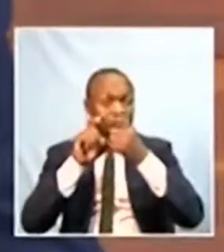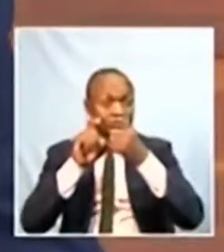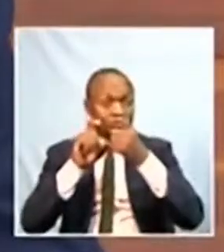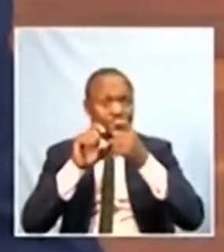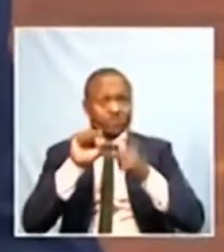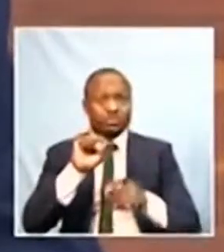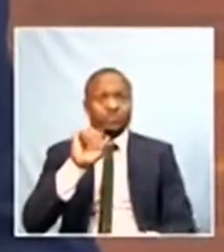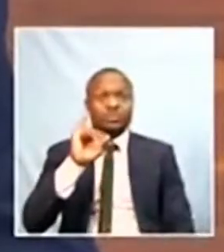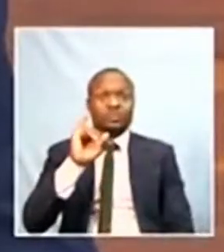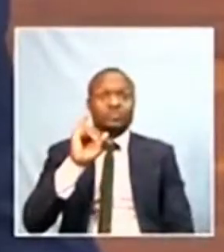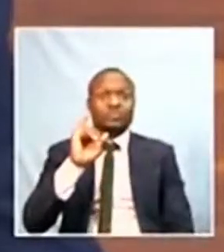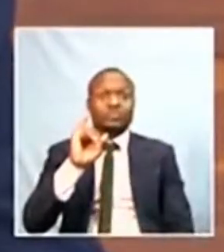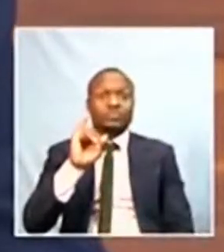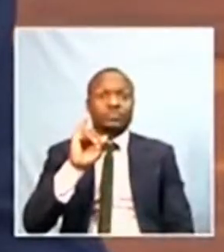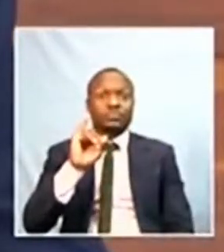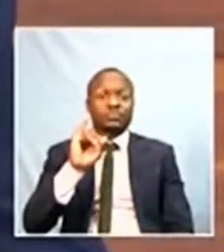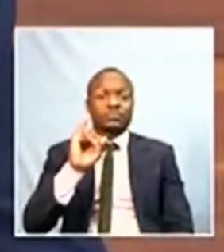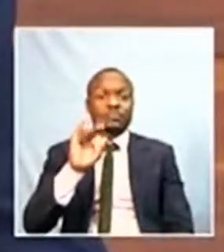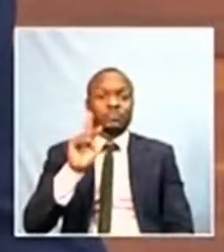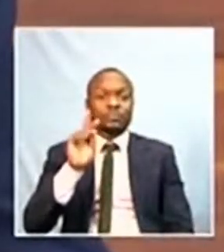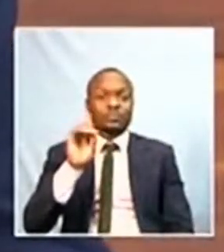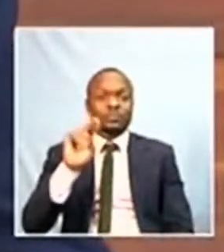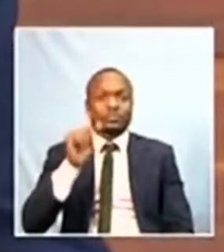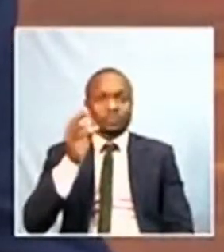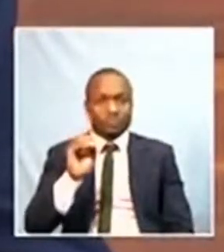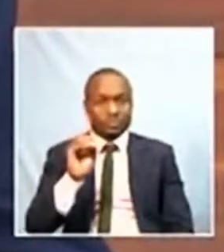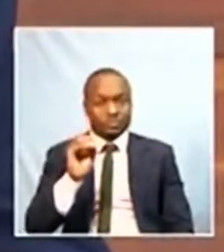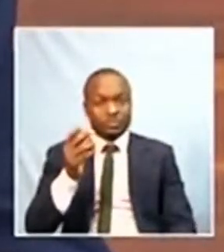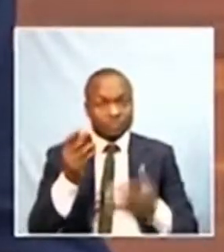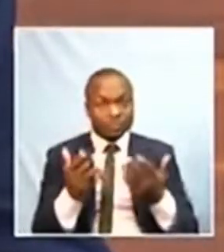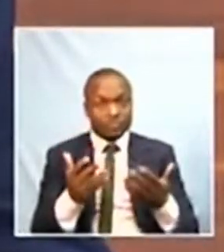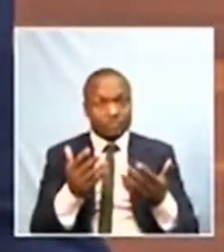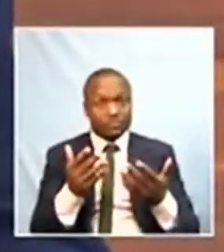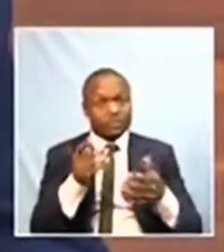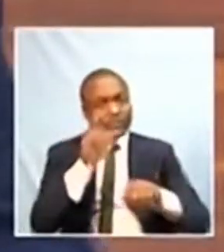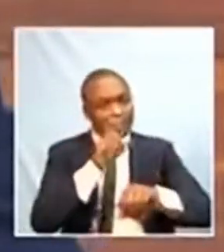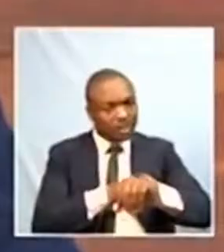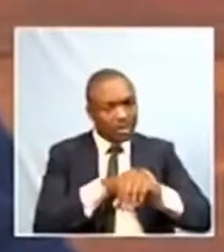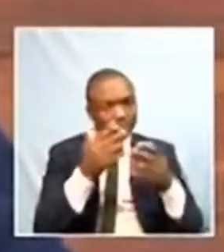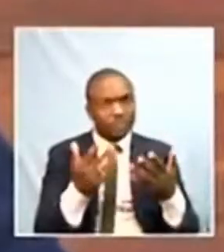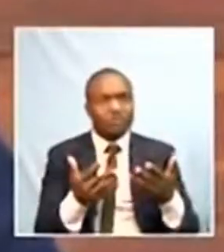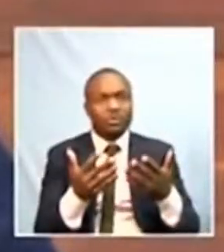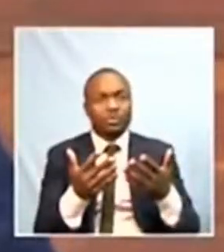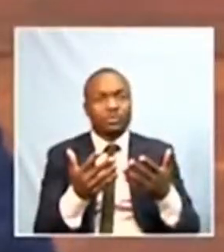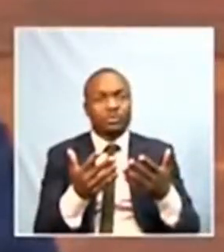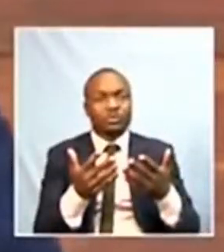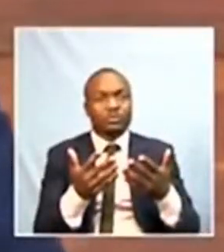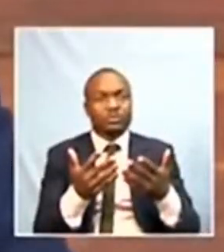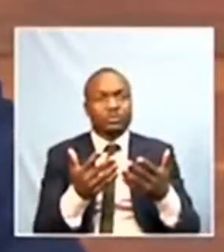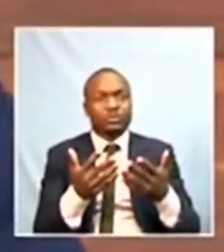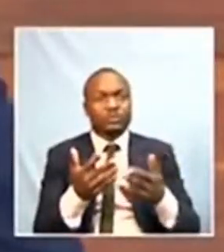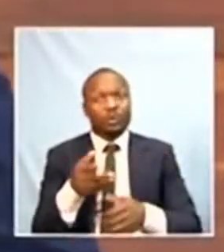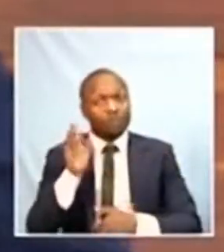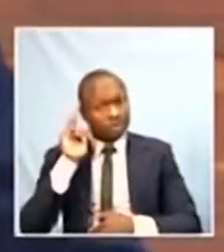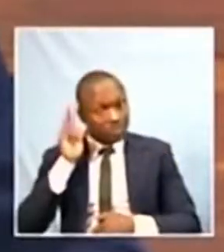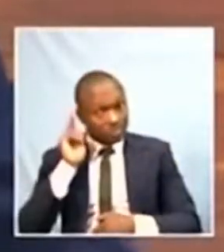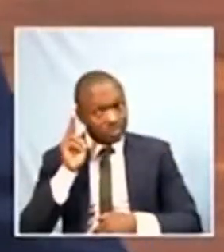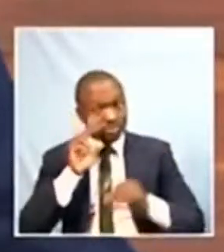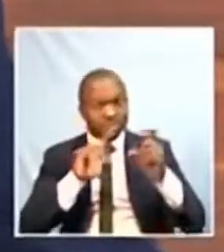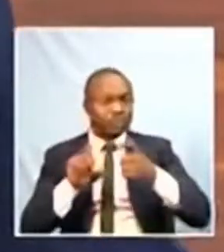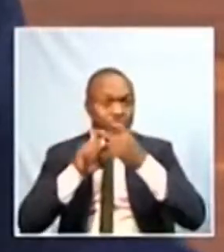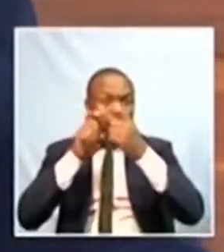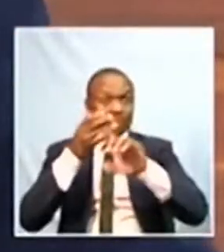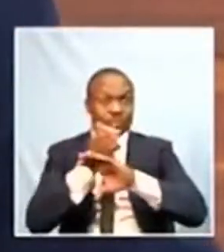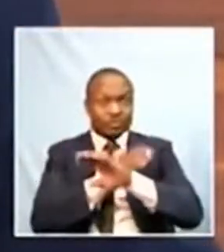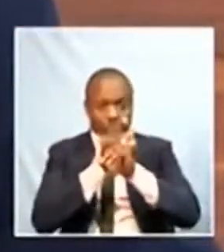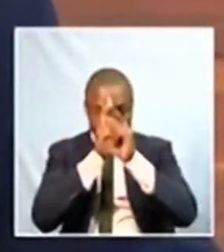they seasonal or they are perennial challenges in the district? Thank you. Before Honorable